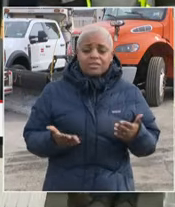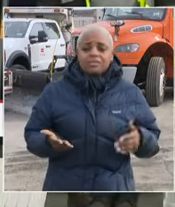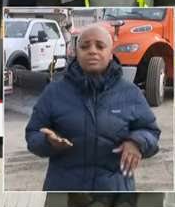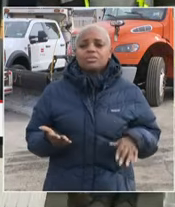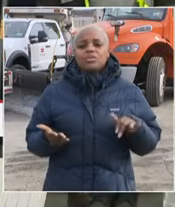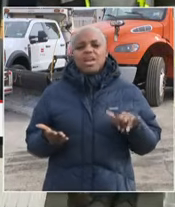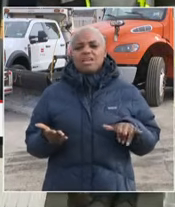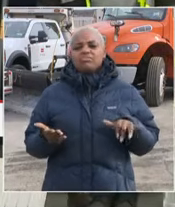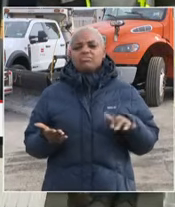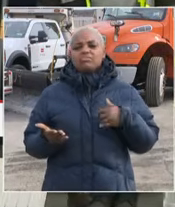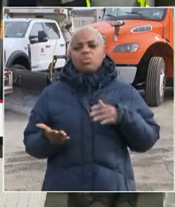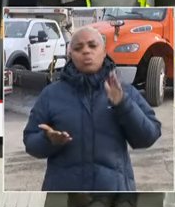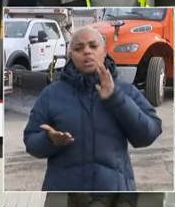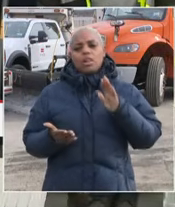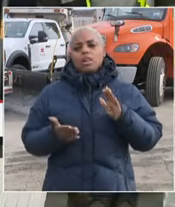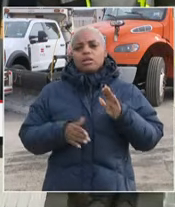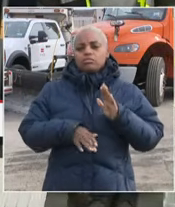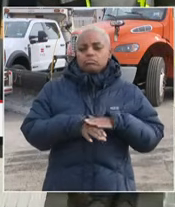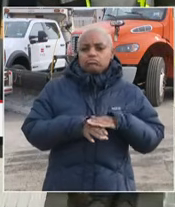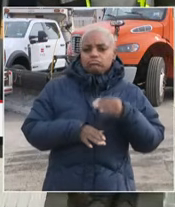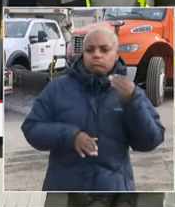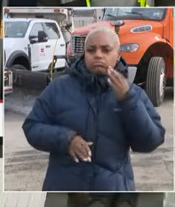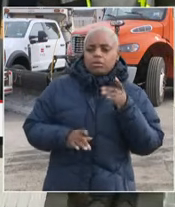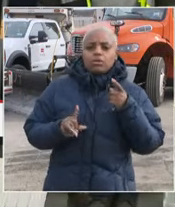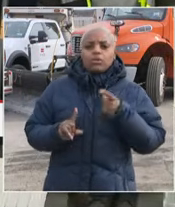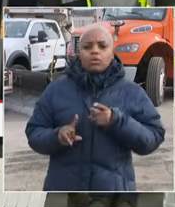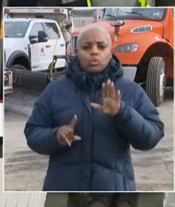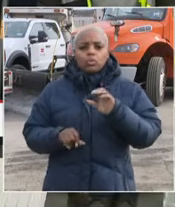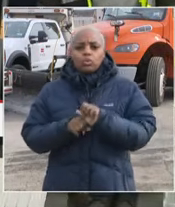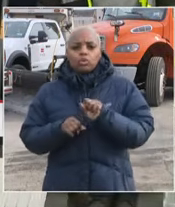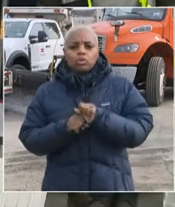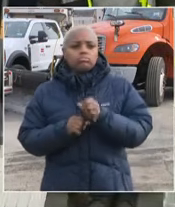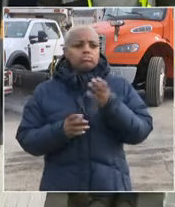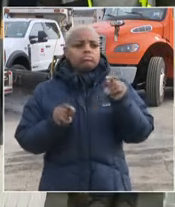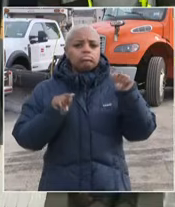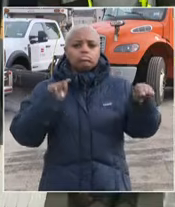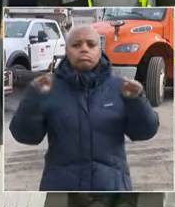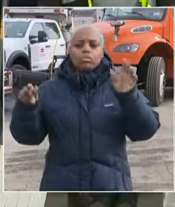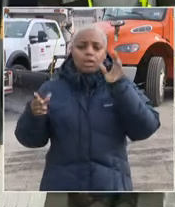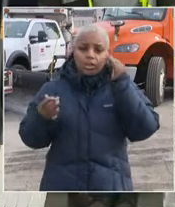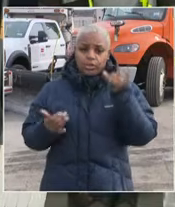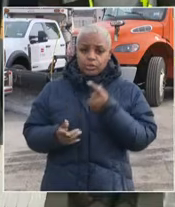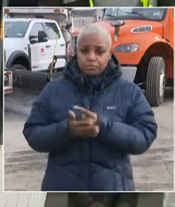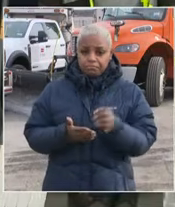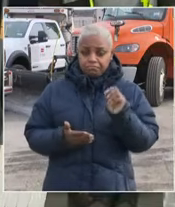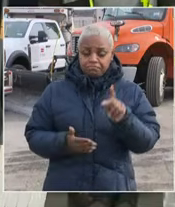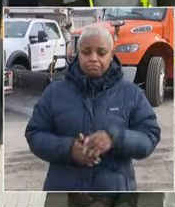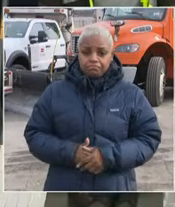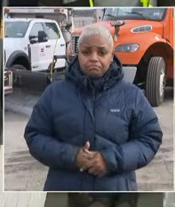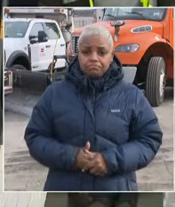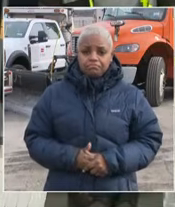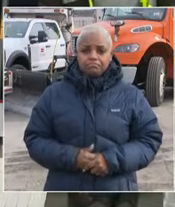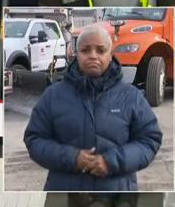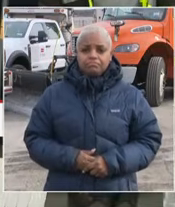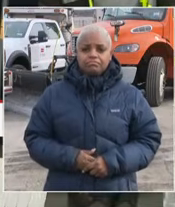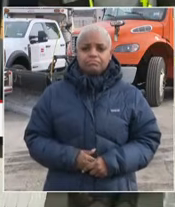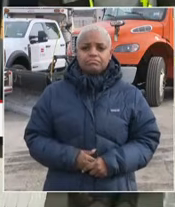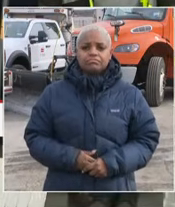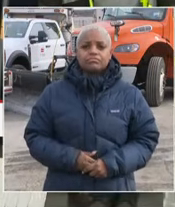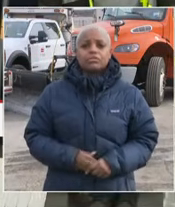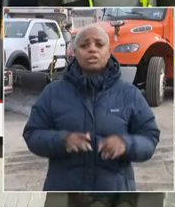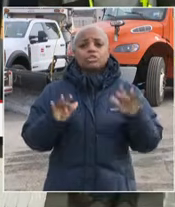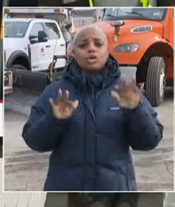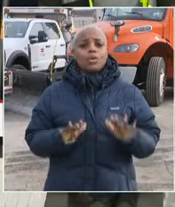receive communications this weekend about deployments. Serve DC Snow Heroes help people who